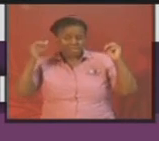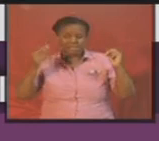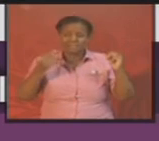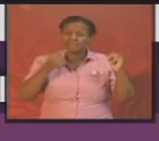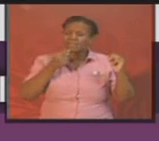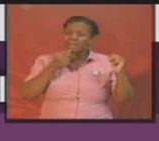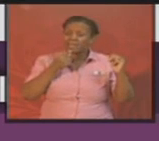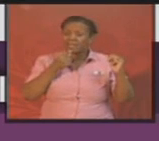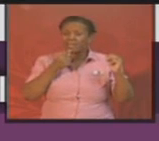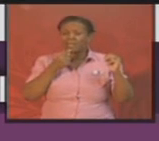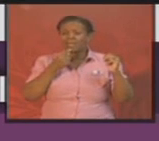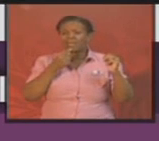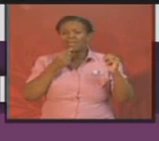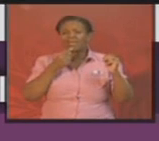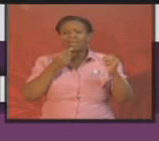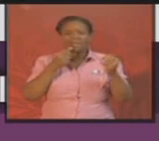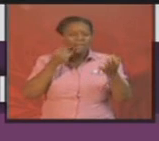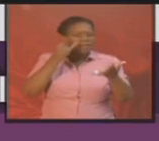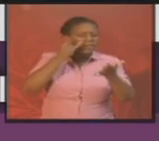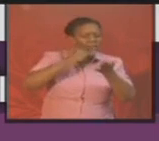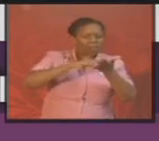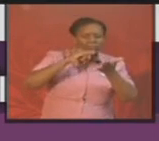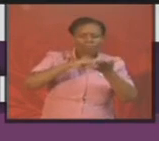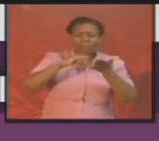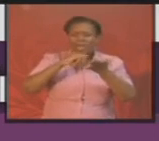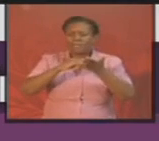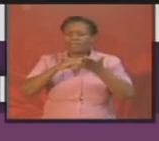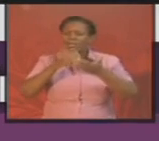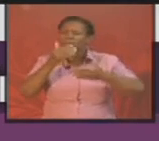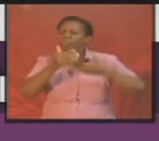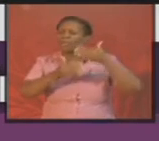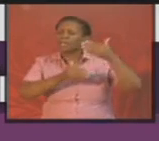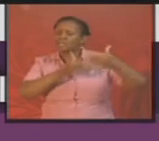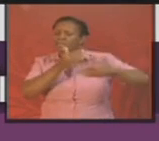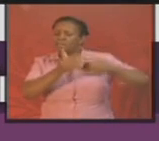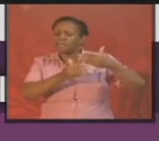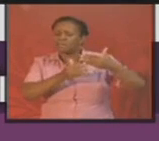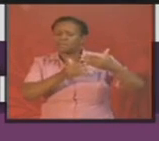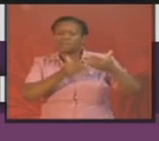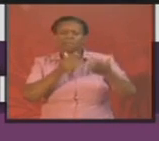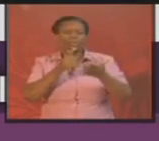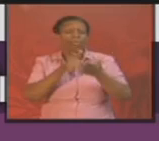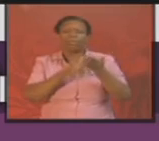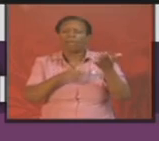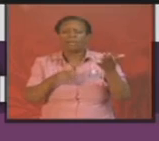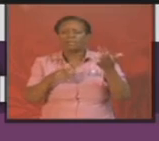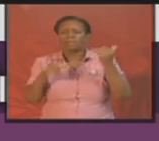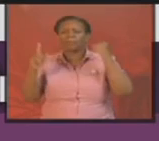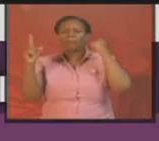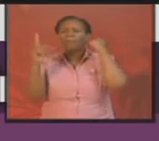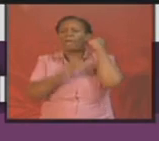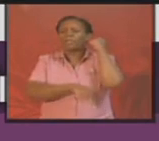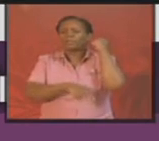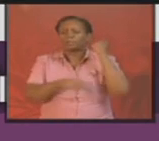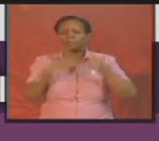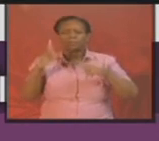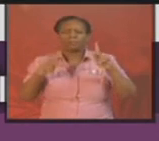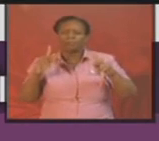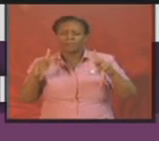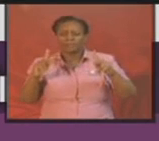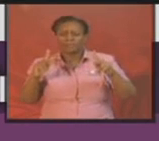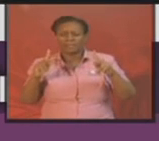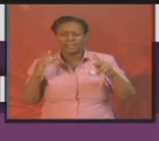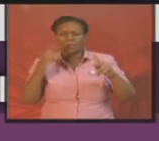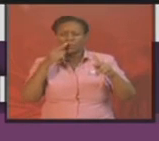when these types of drugs are encountered? What are the penalties for persons found to be guilty of peddling these types of drugs?